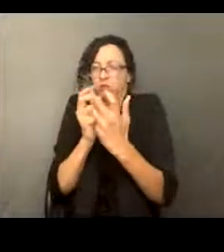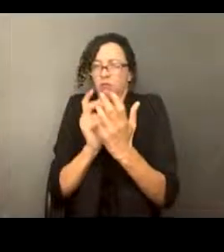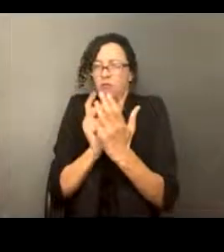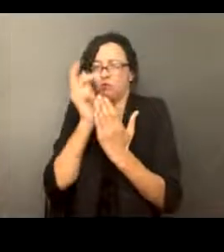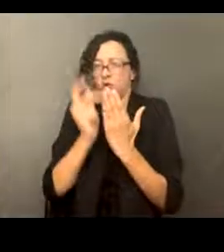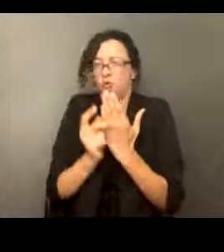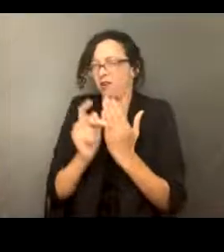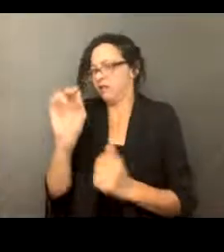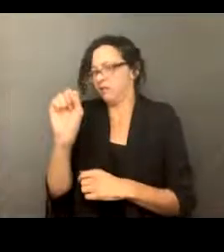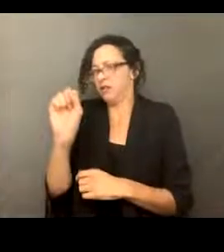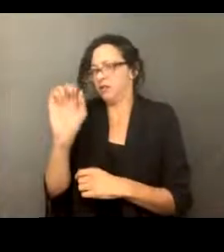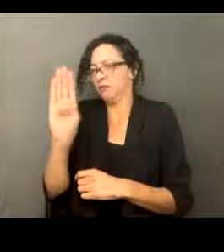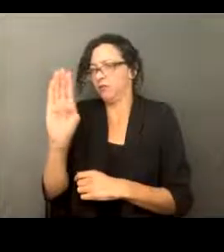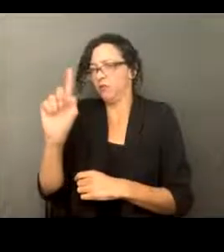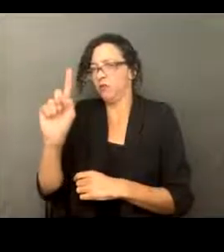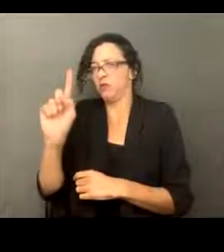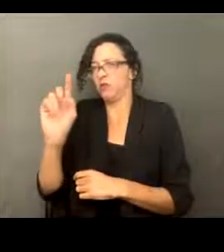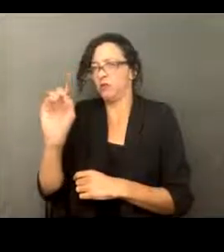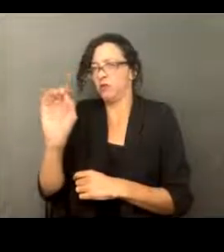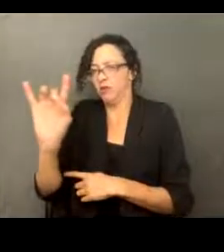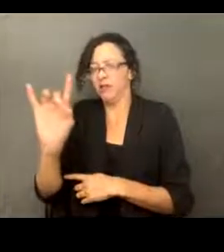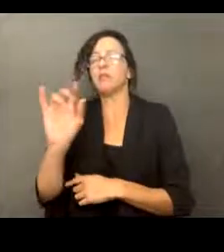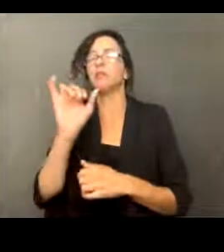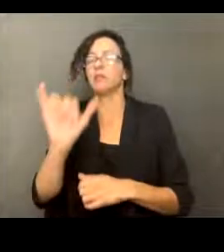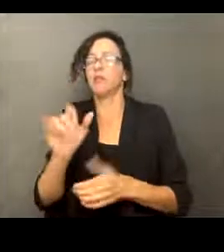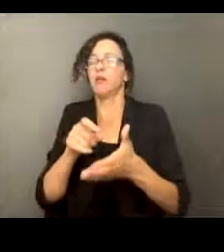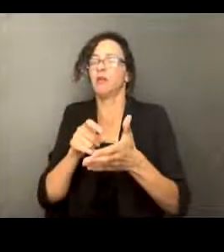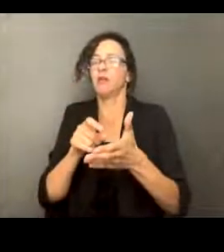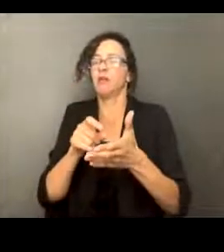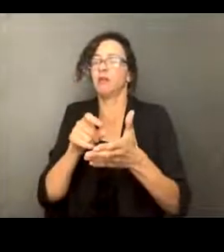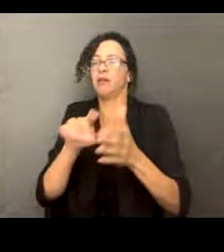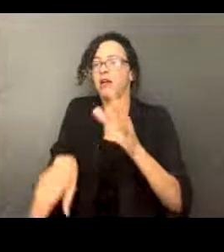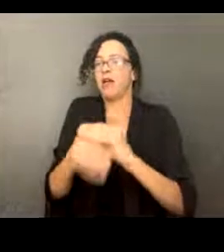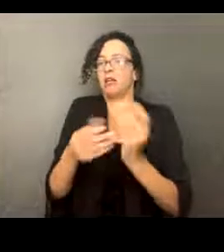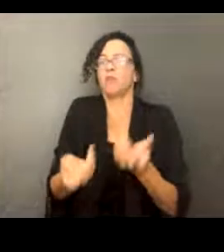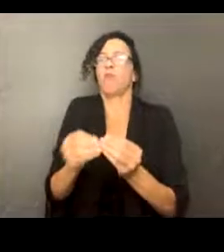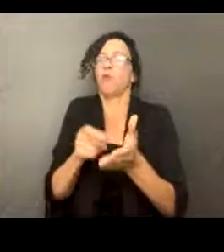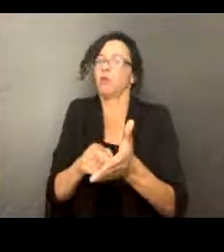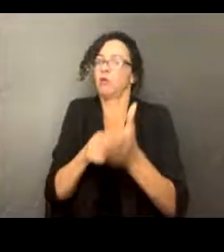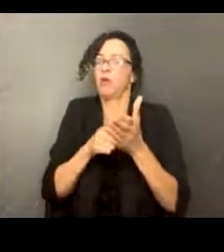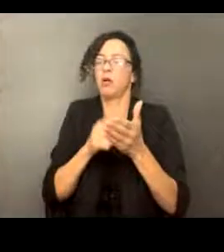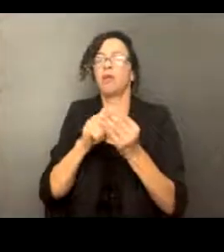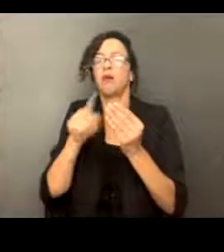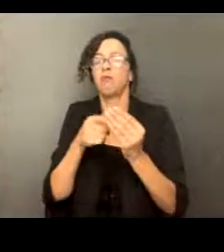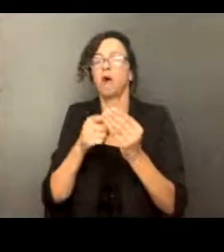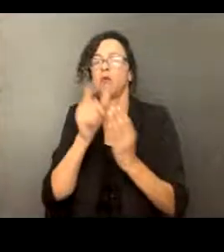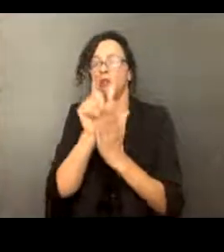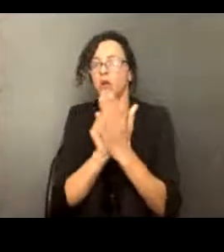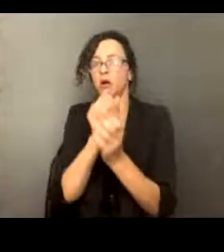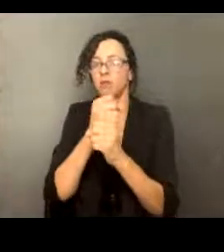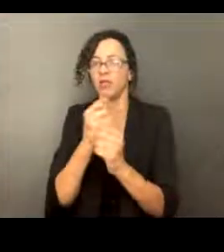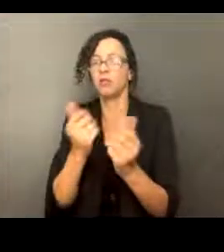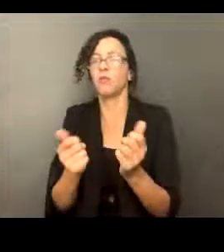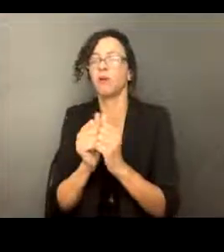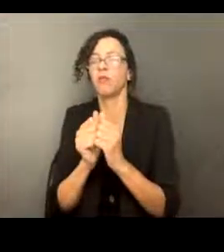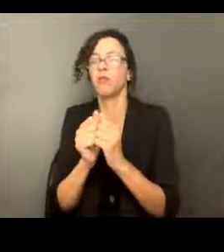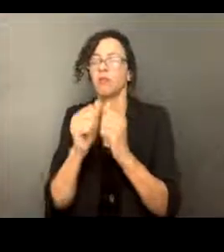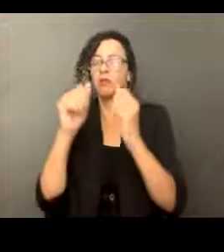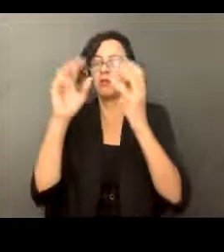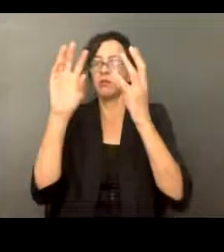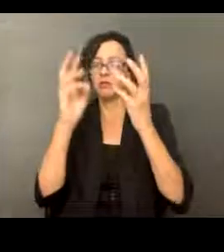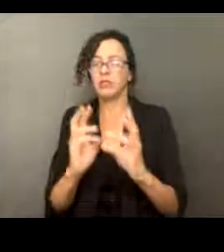adds additional requirements on the funds around consideration of climate risk and alignment. With State